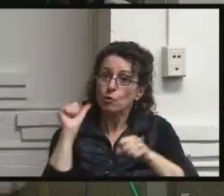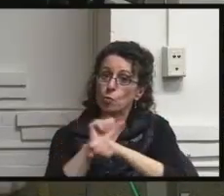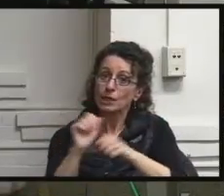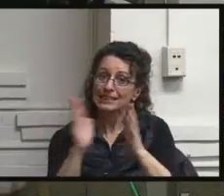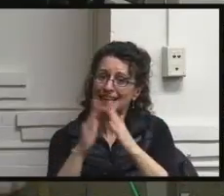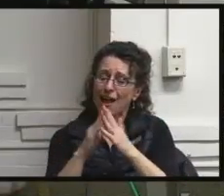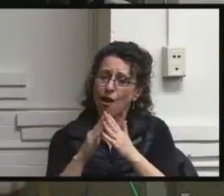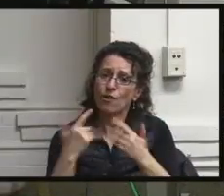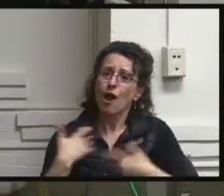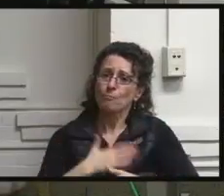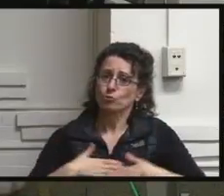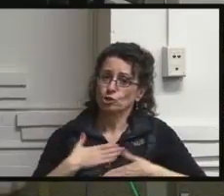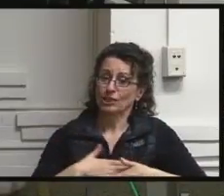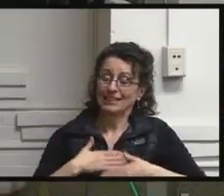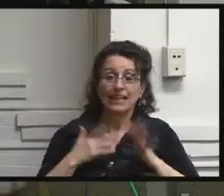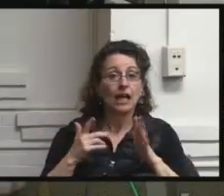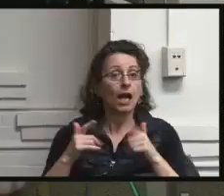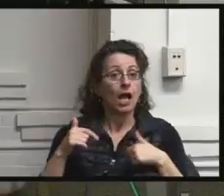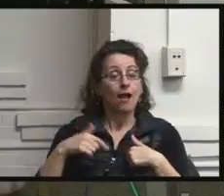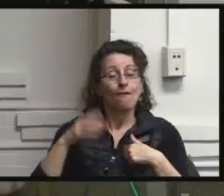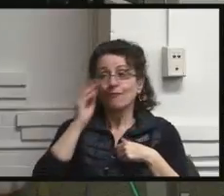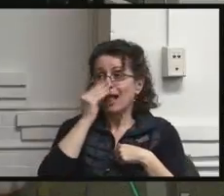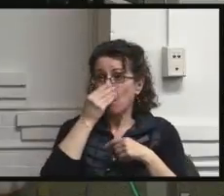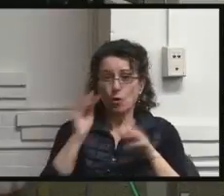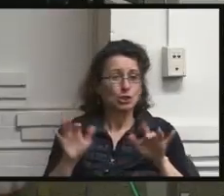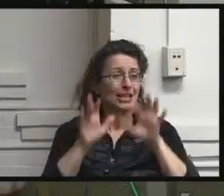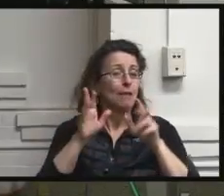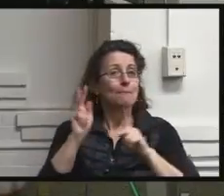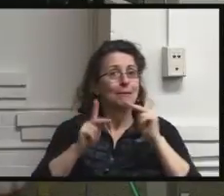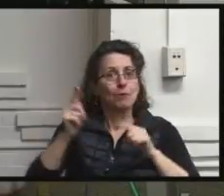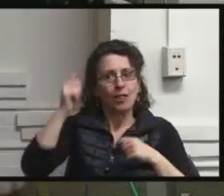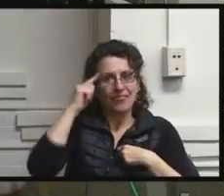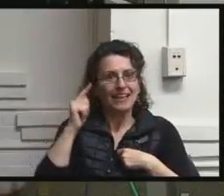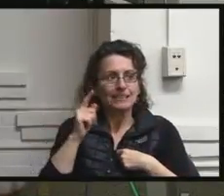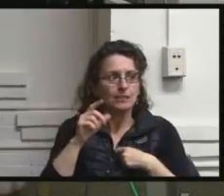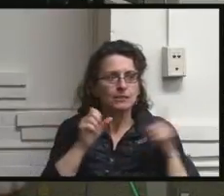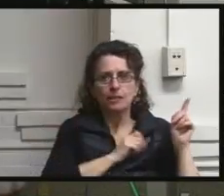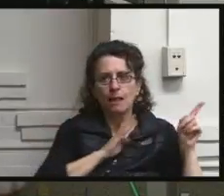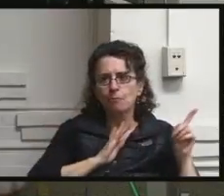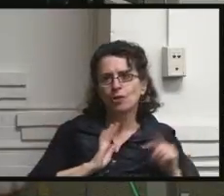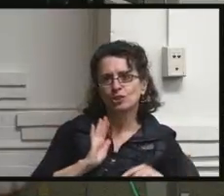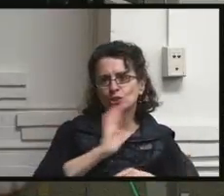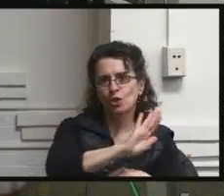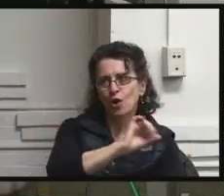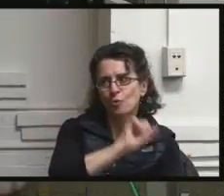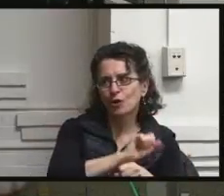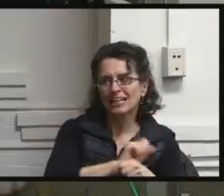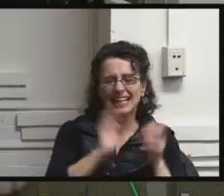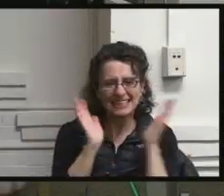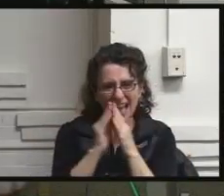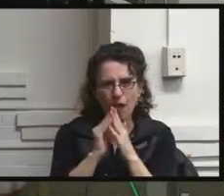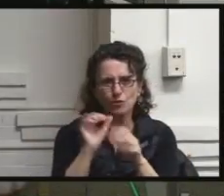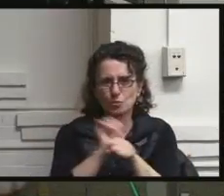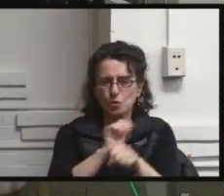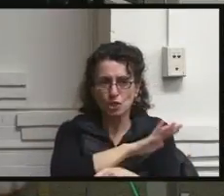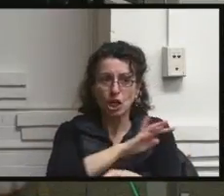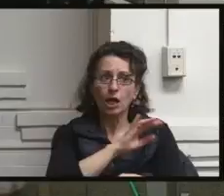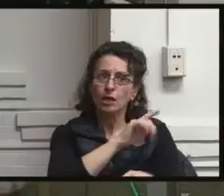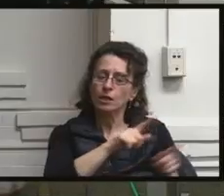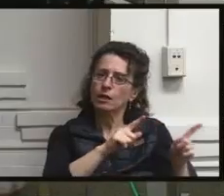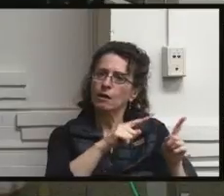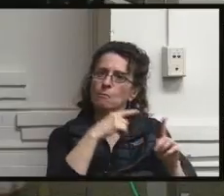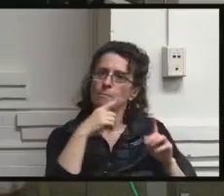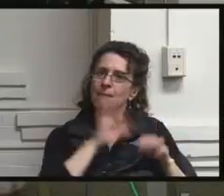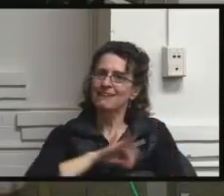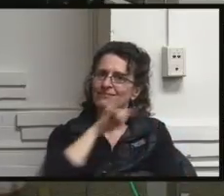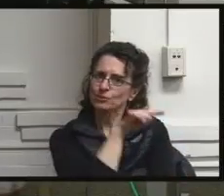for the flowers by people because they think that you're doing the flowers and paying for the flowers. They